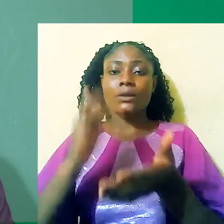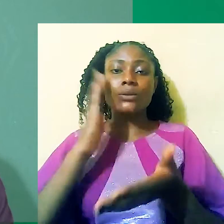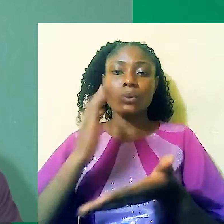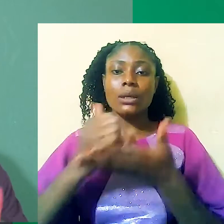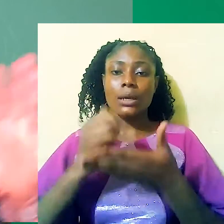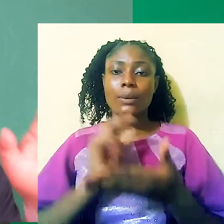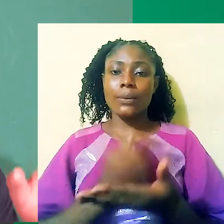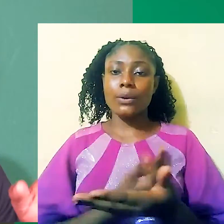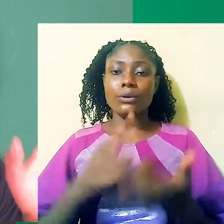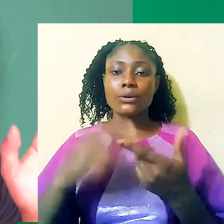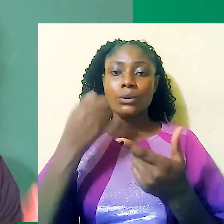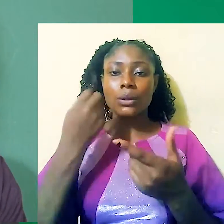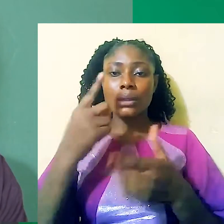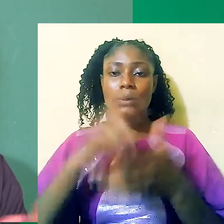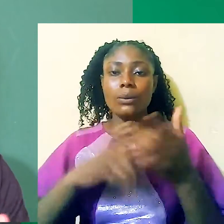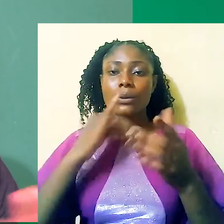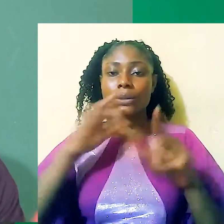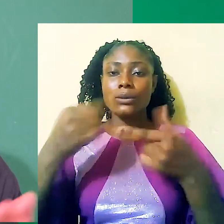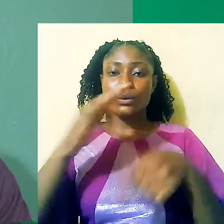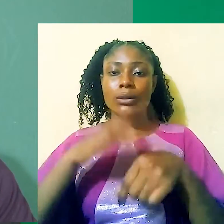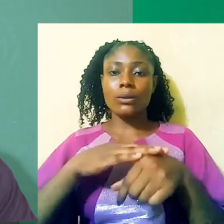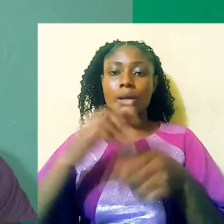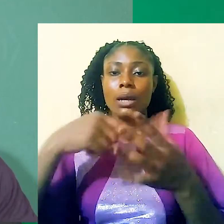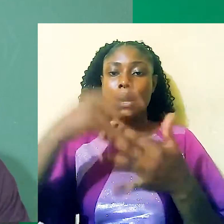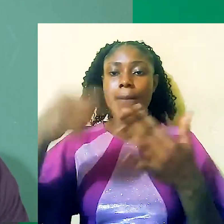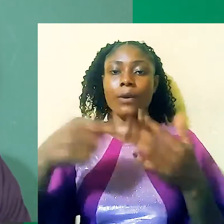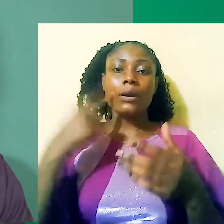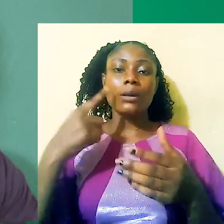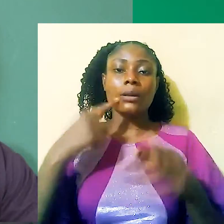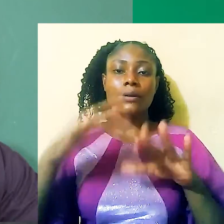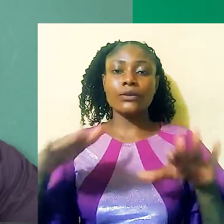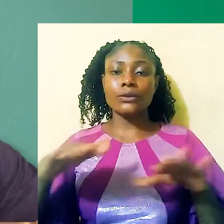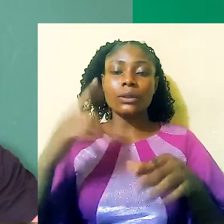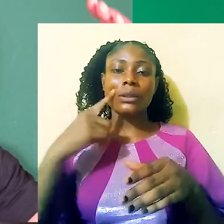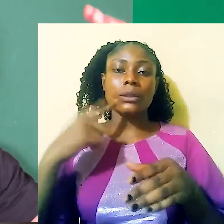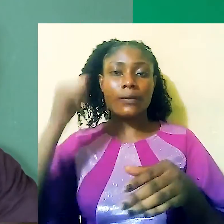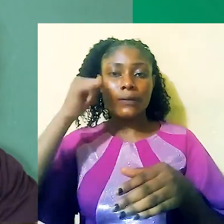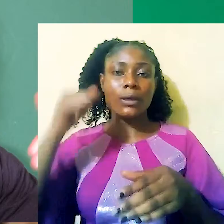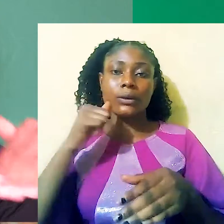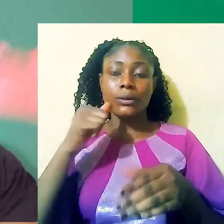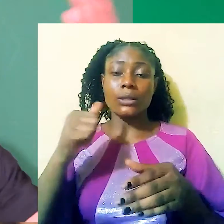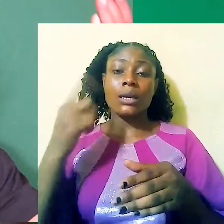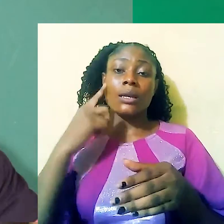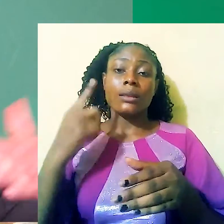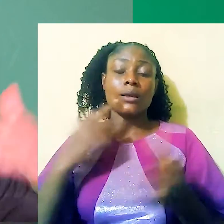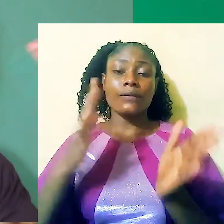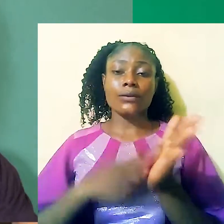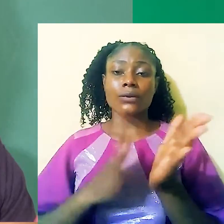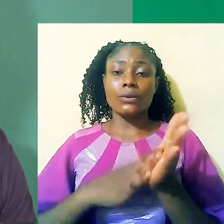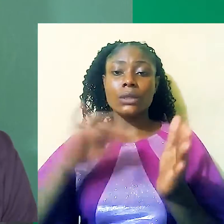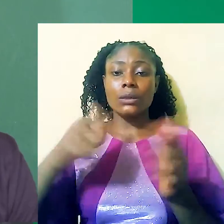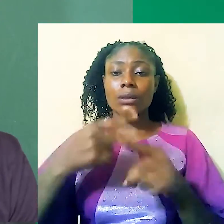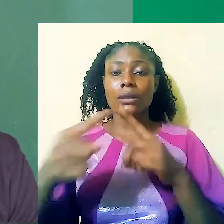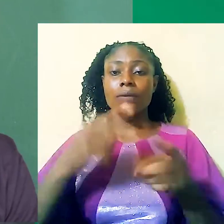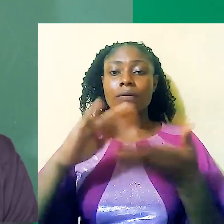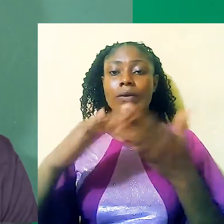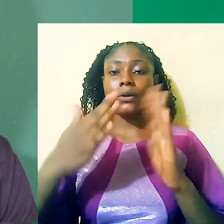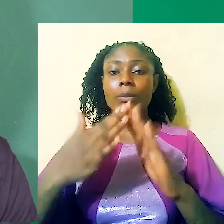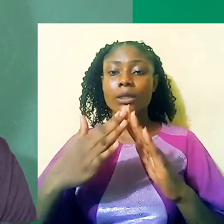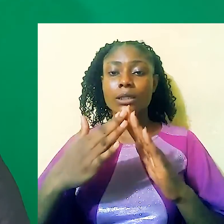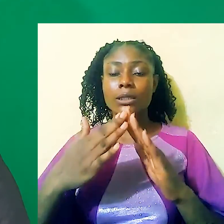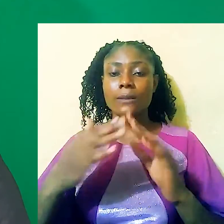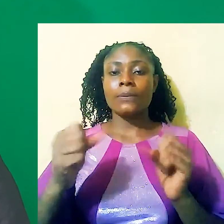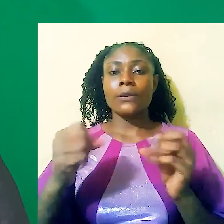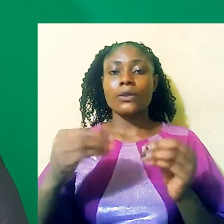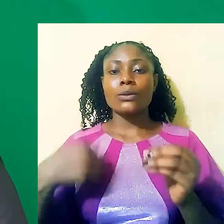help us to understand what is going on amongst deaf children, deaf adults, deaf schools, and other different